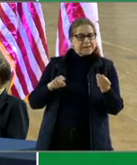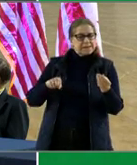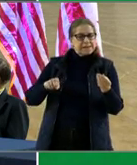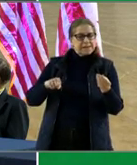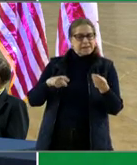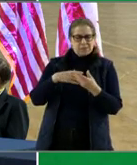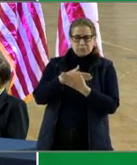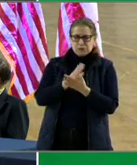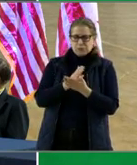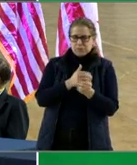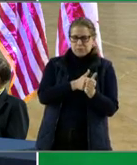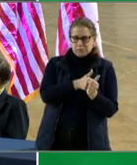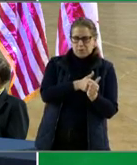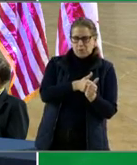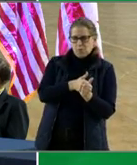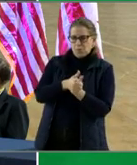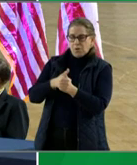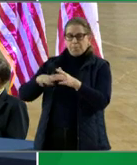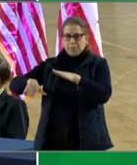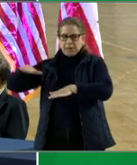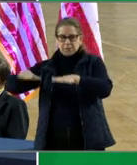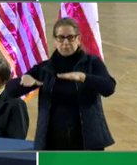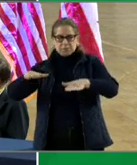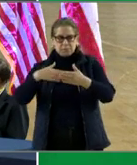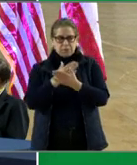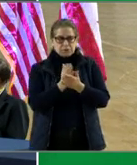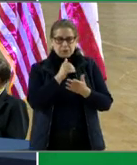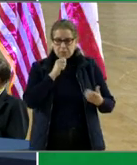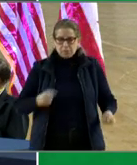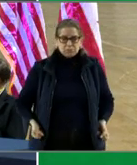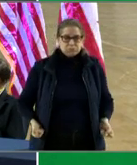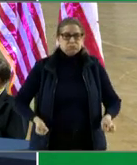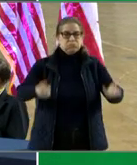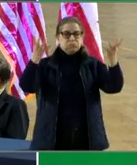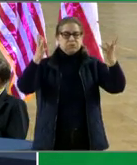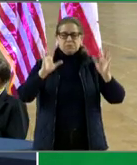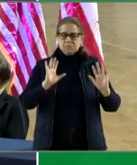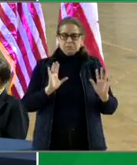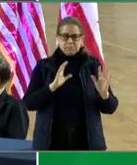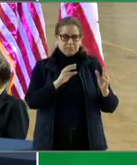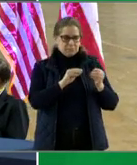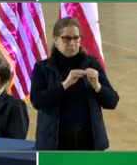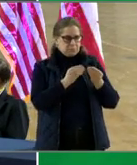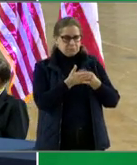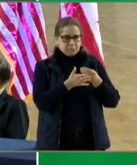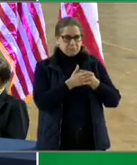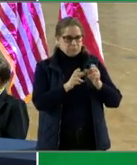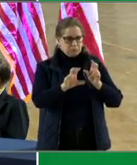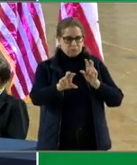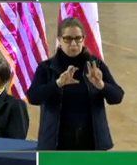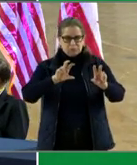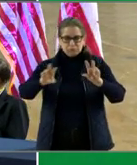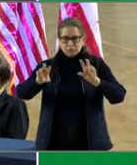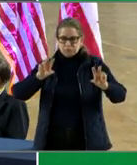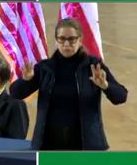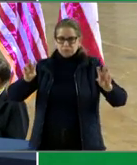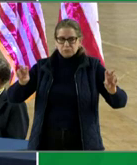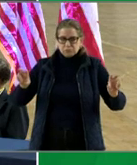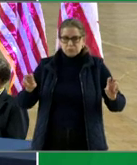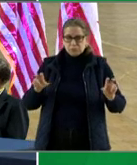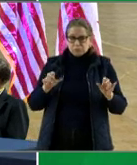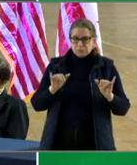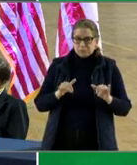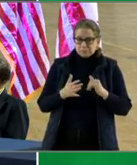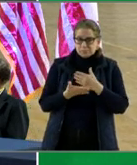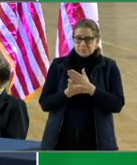balanced budget to the council, and the council will pass a balanced budget. Will it be the same budget that we had intended just a